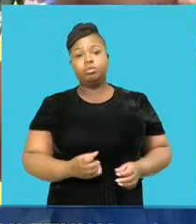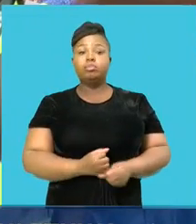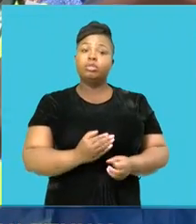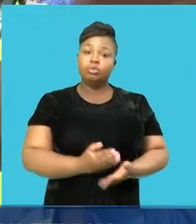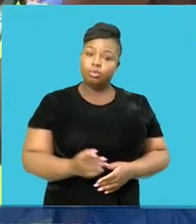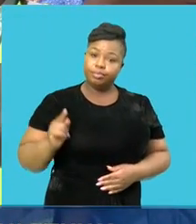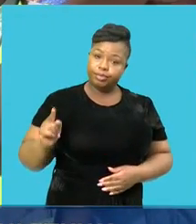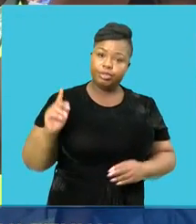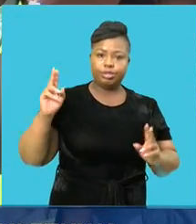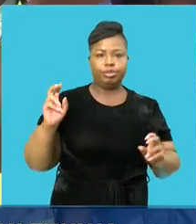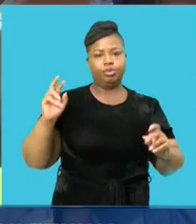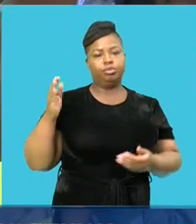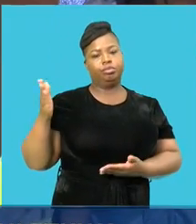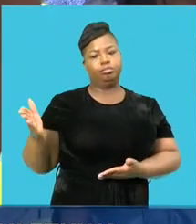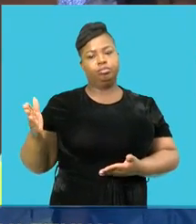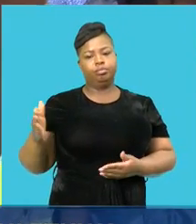ukuthi the issues ezala